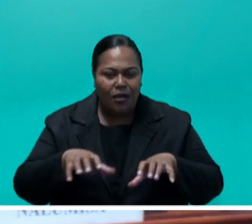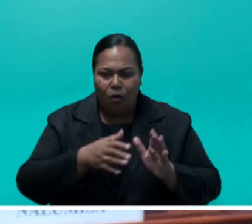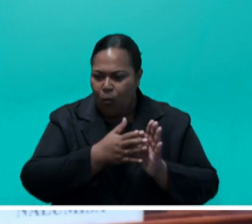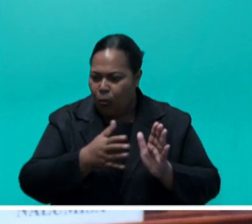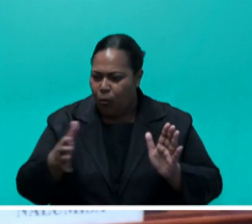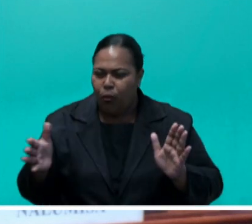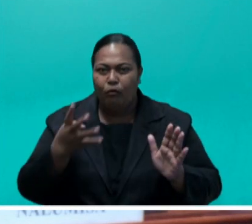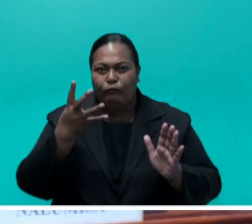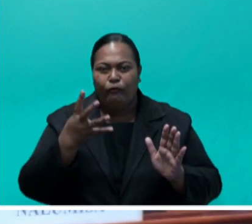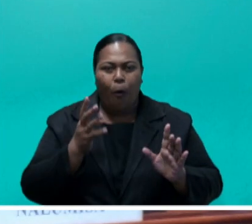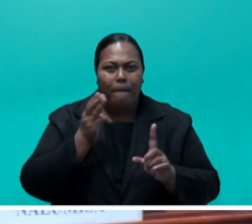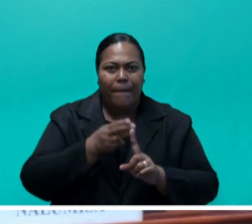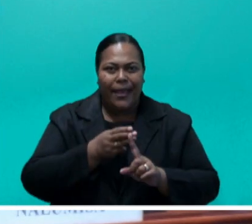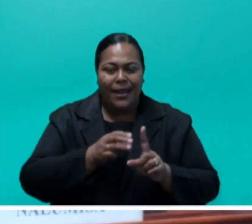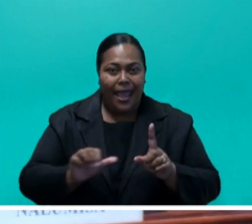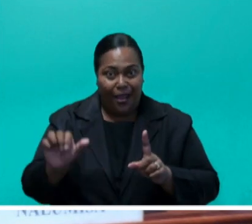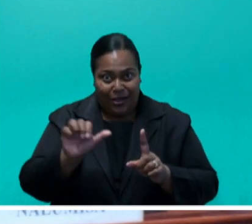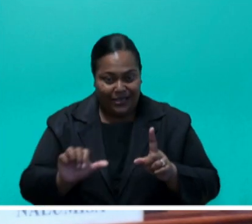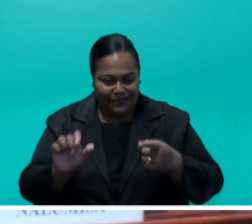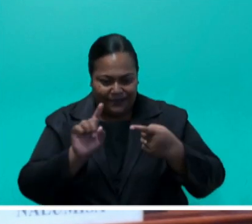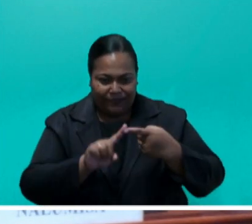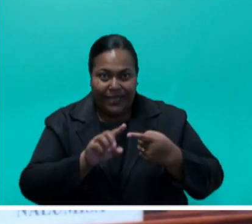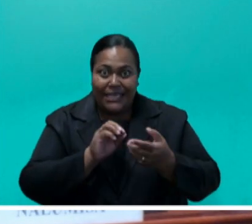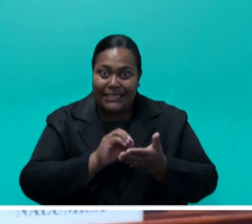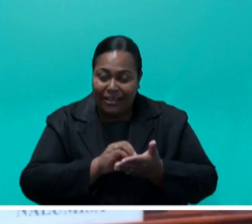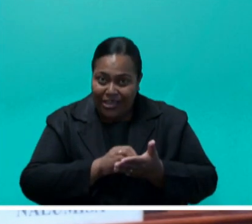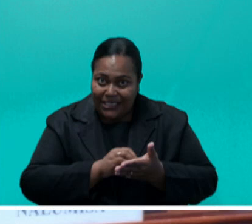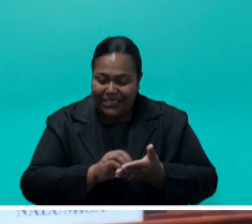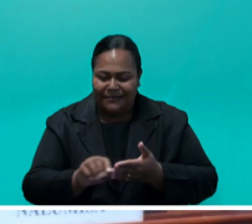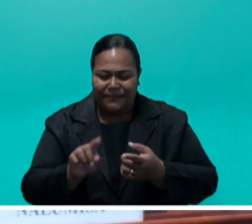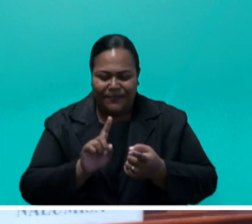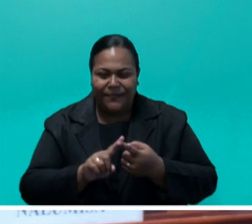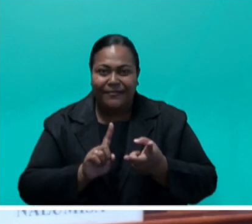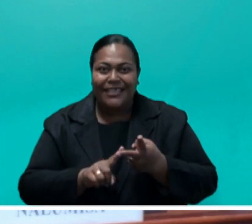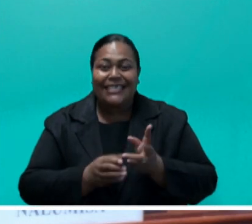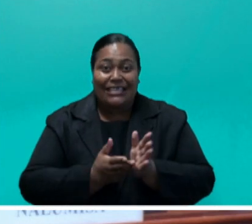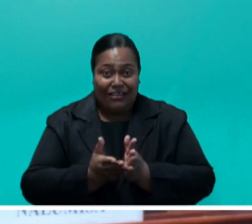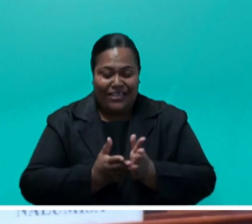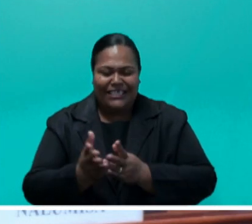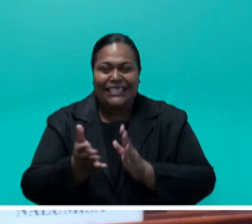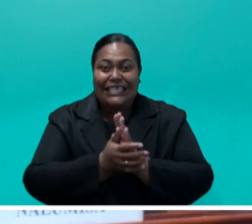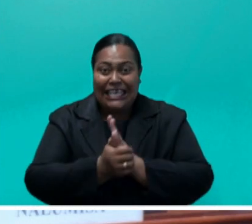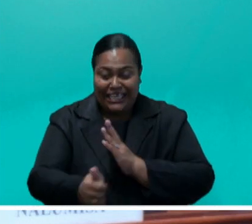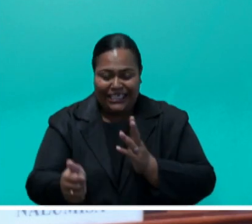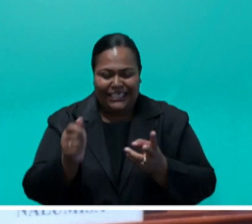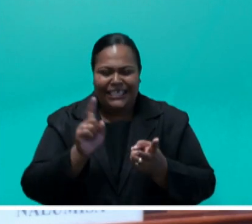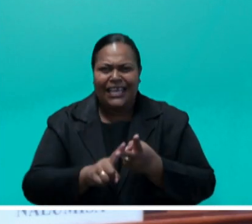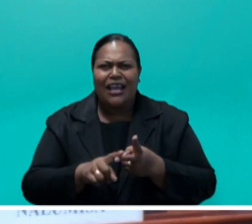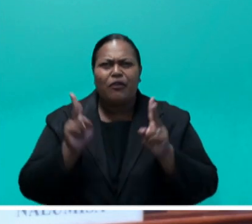4 key areas: service, skills, physical